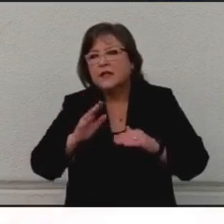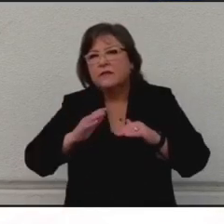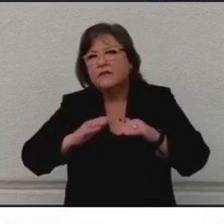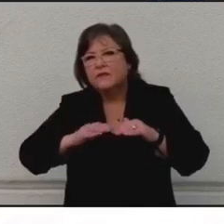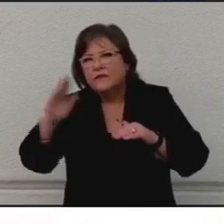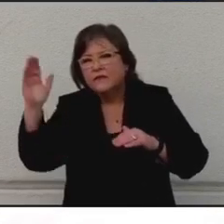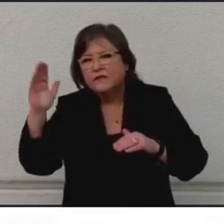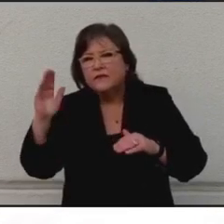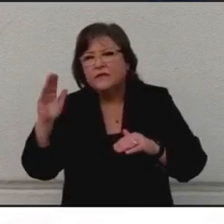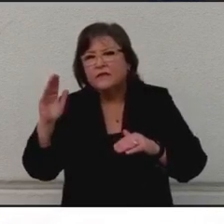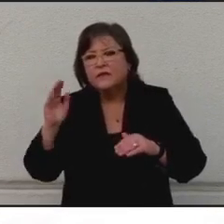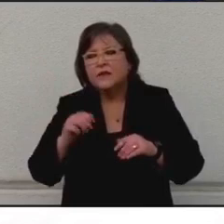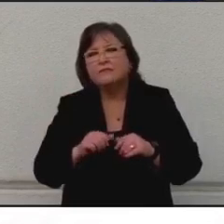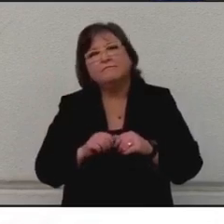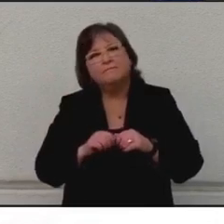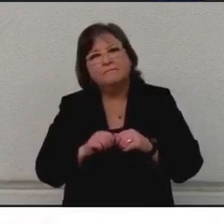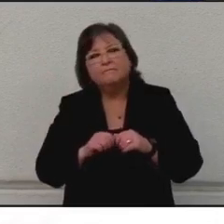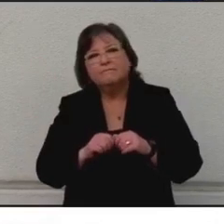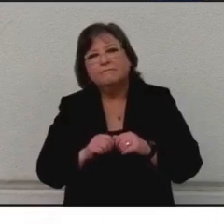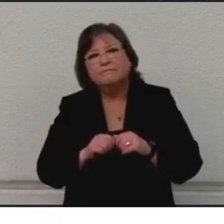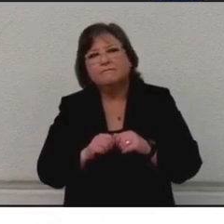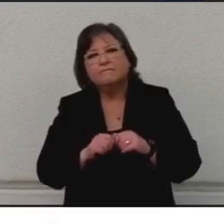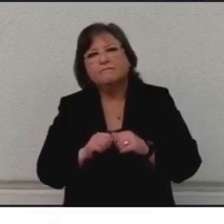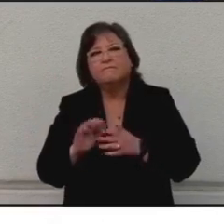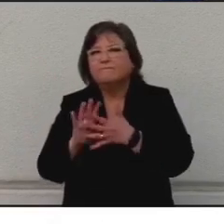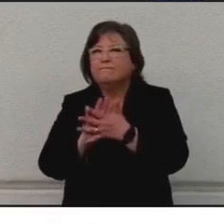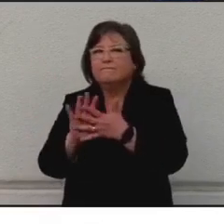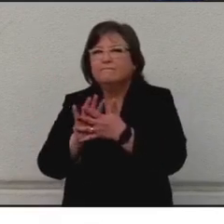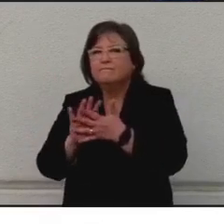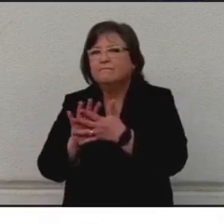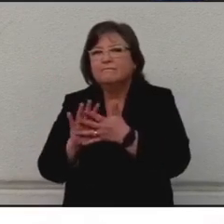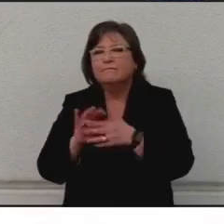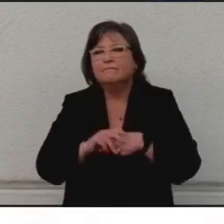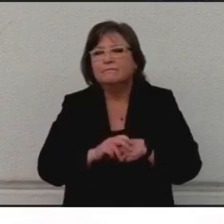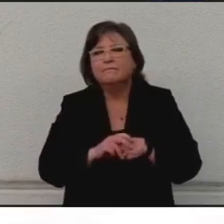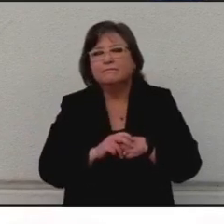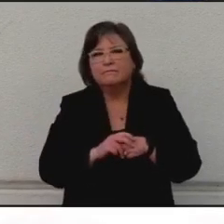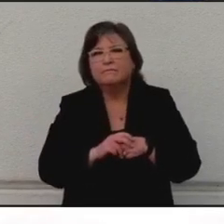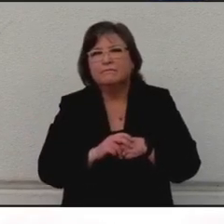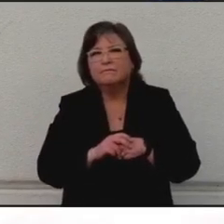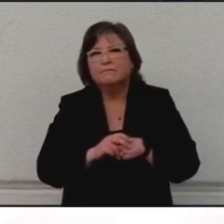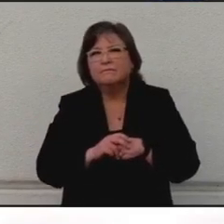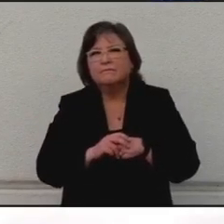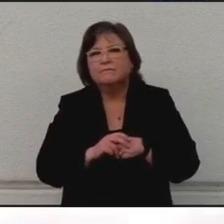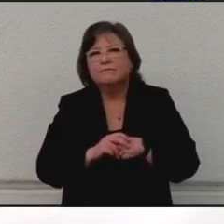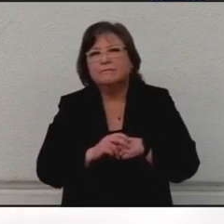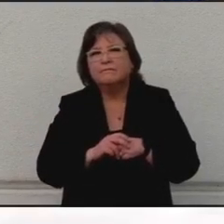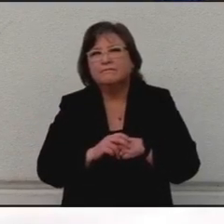So how can we do that? Because